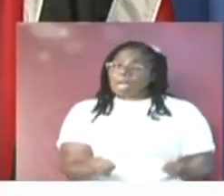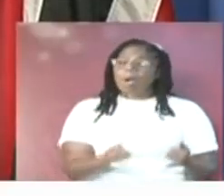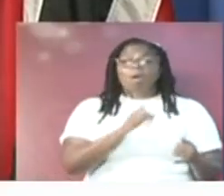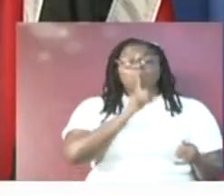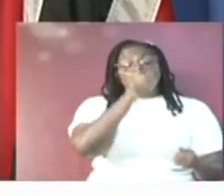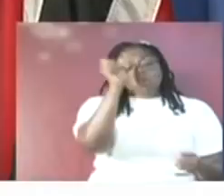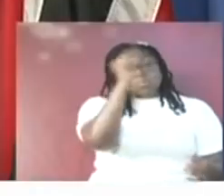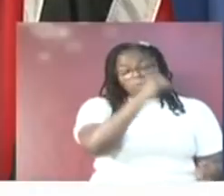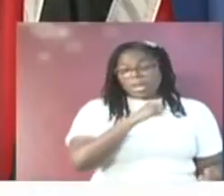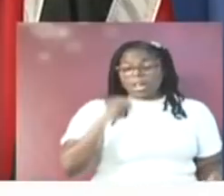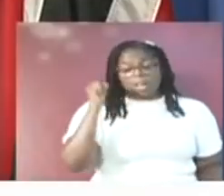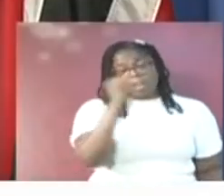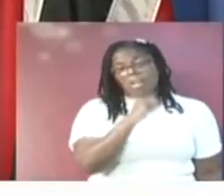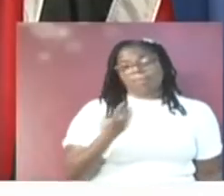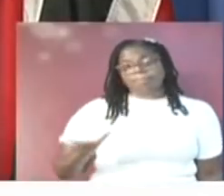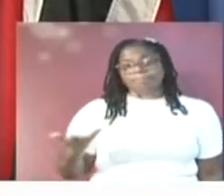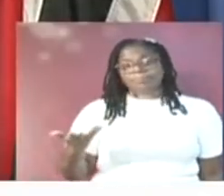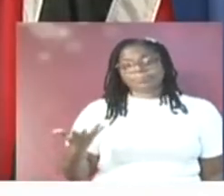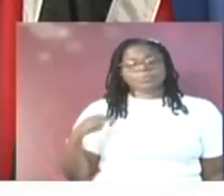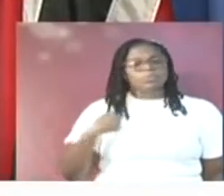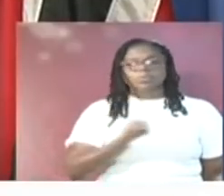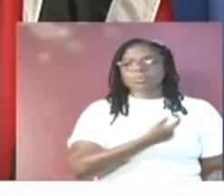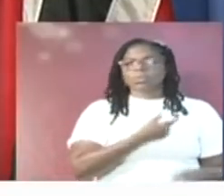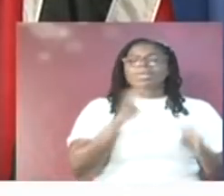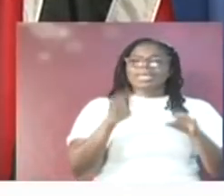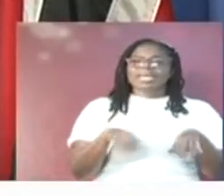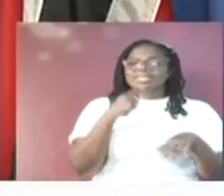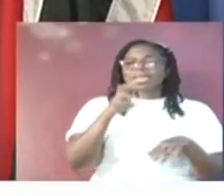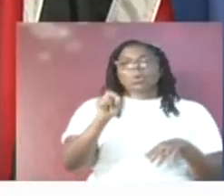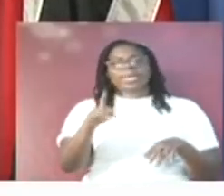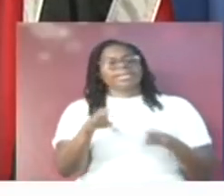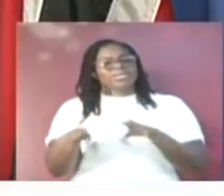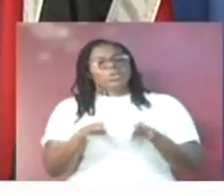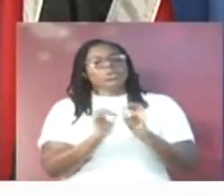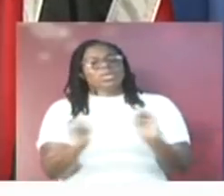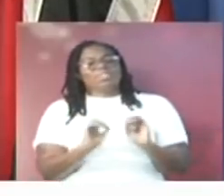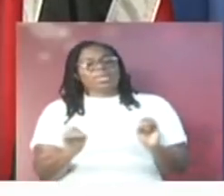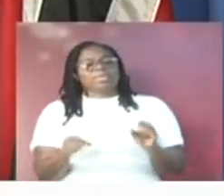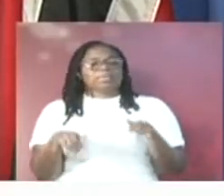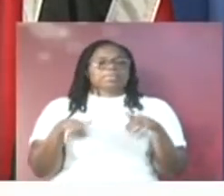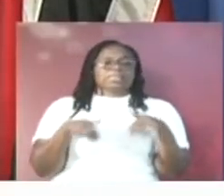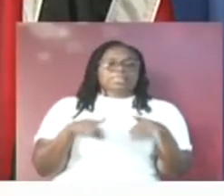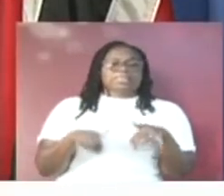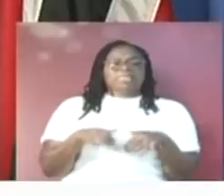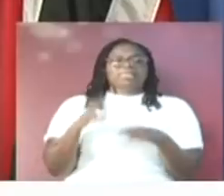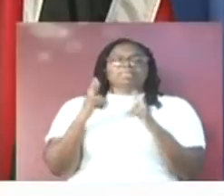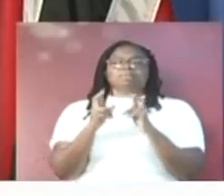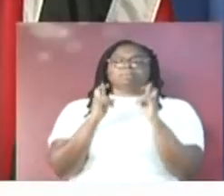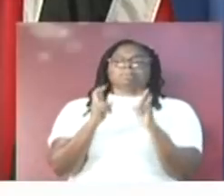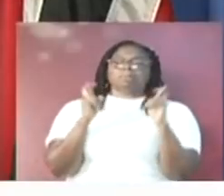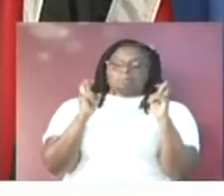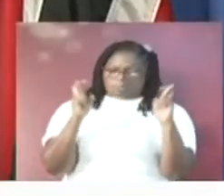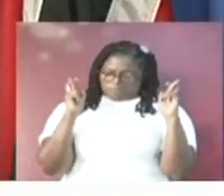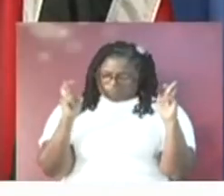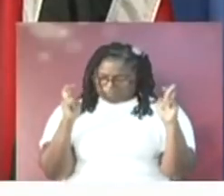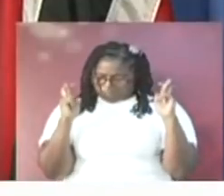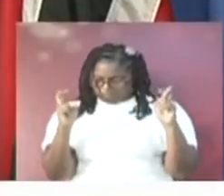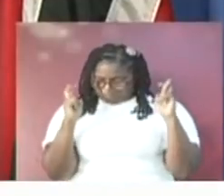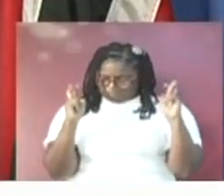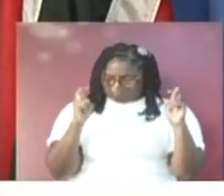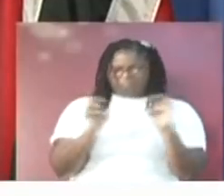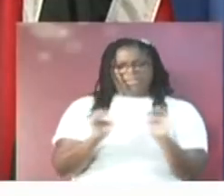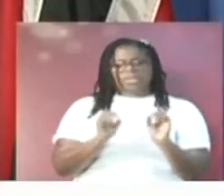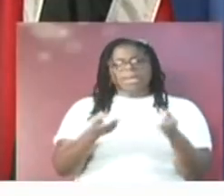We could do nothing and hope for the best. We could do a little more and not do enough. Or we